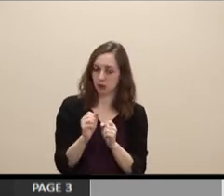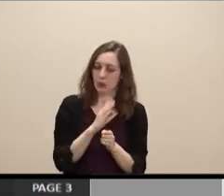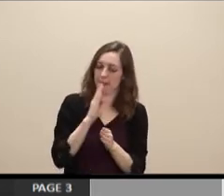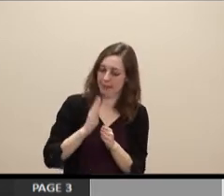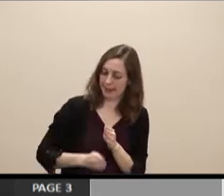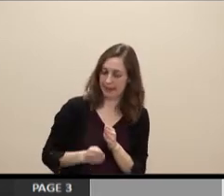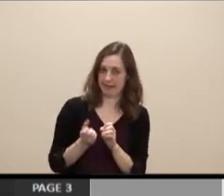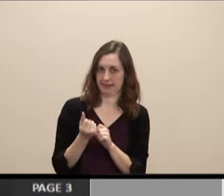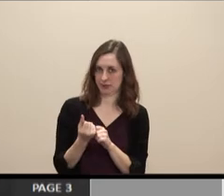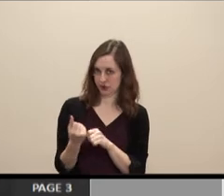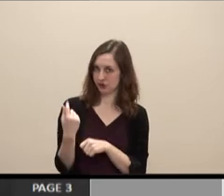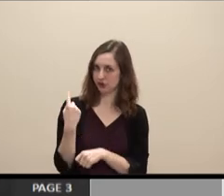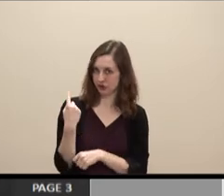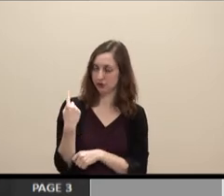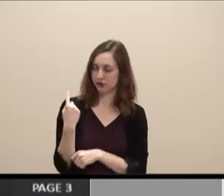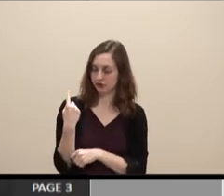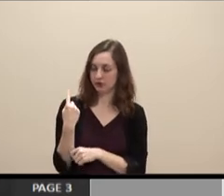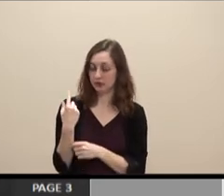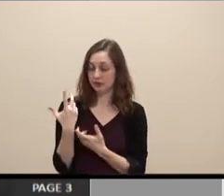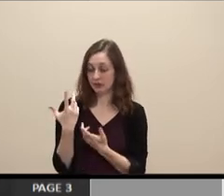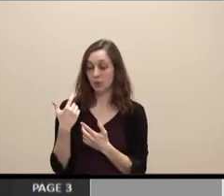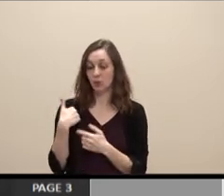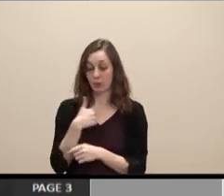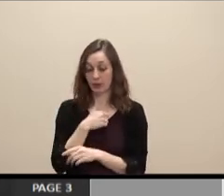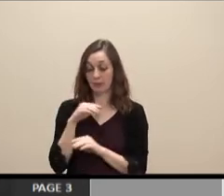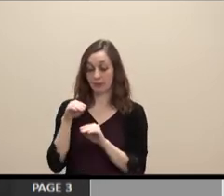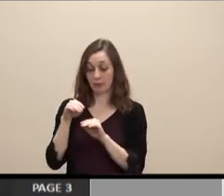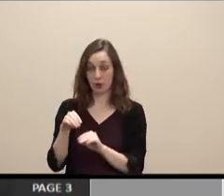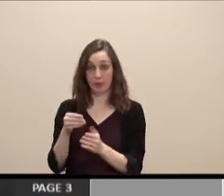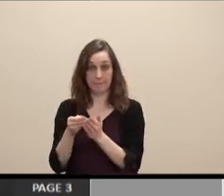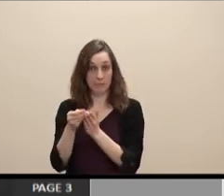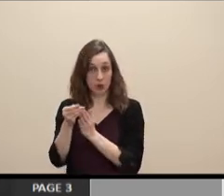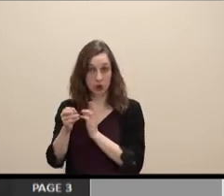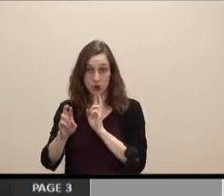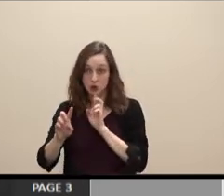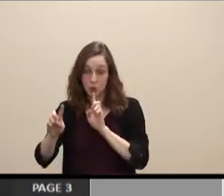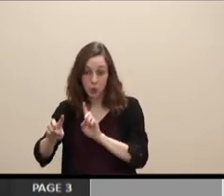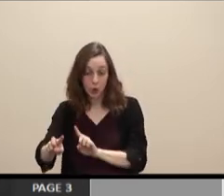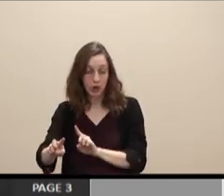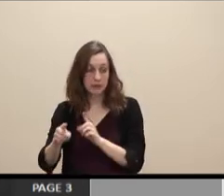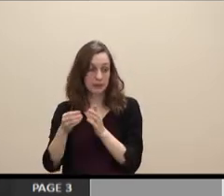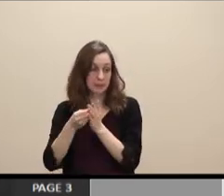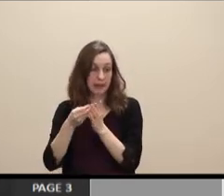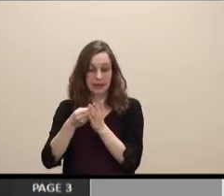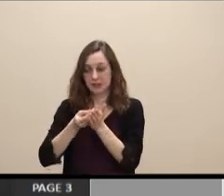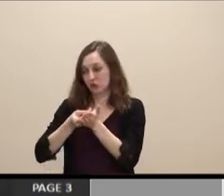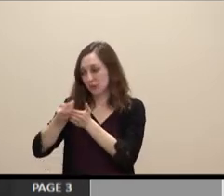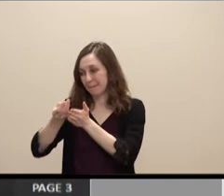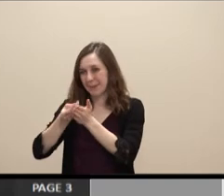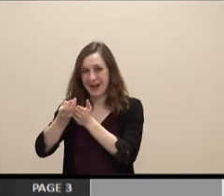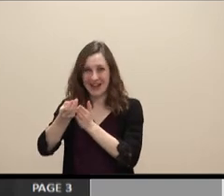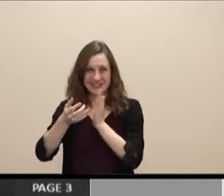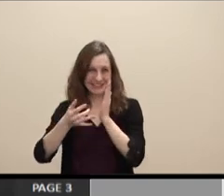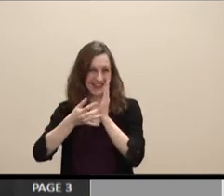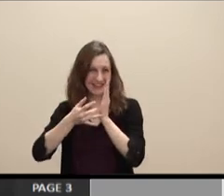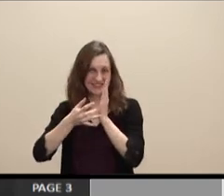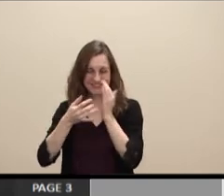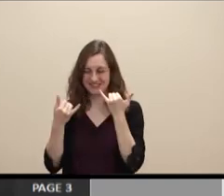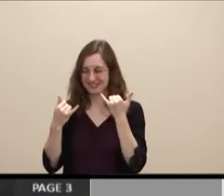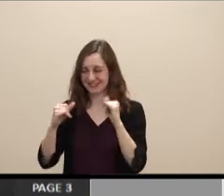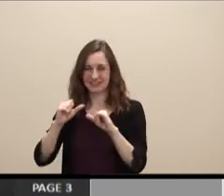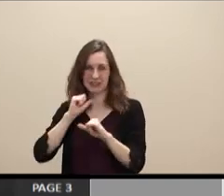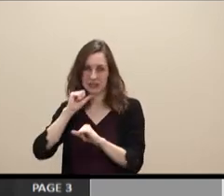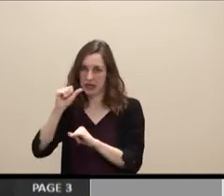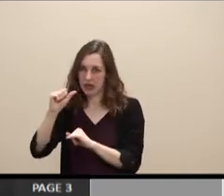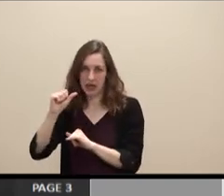last year. And while we put in purchase orders and amended money in to buy technology, it didn't come in